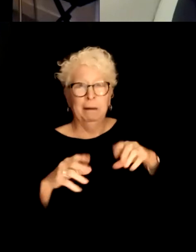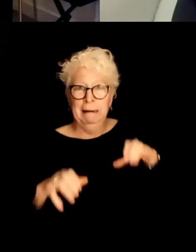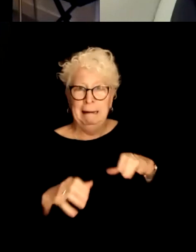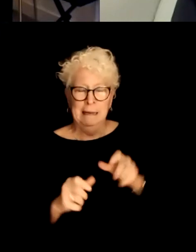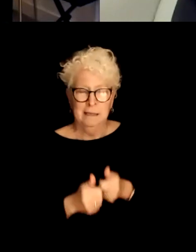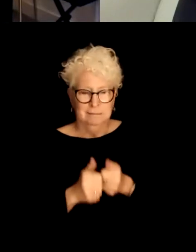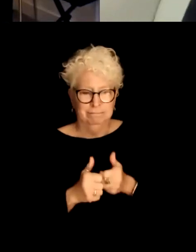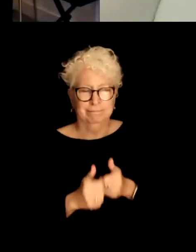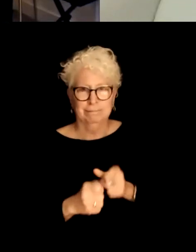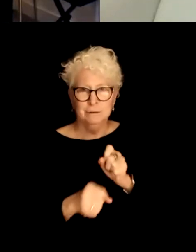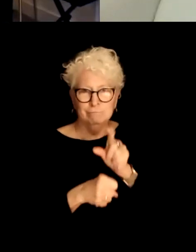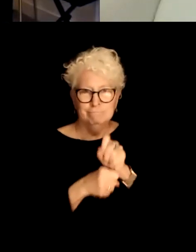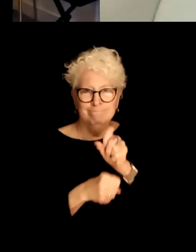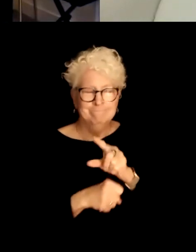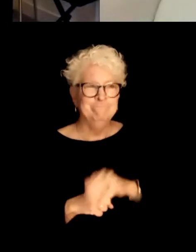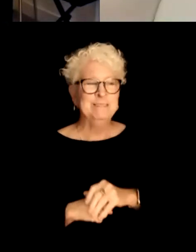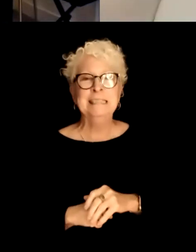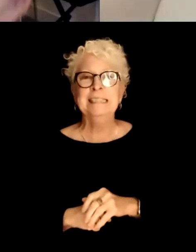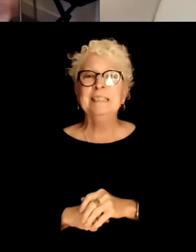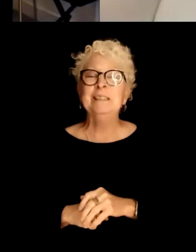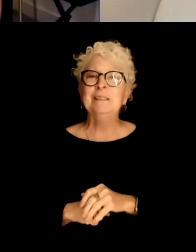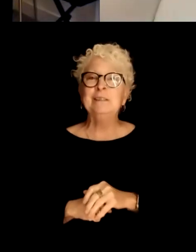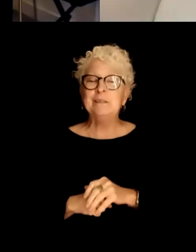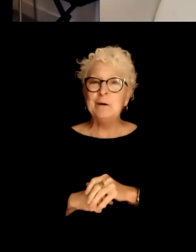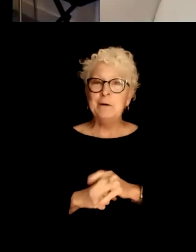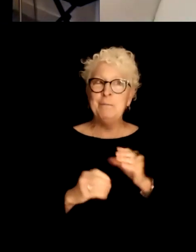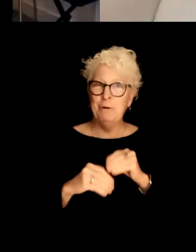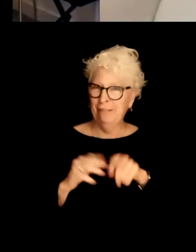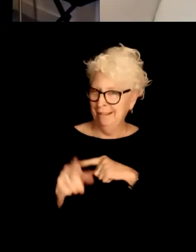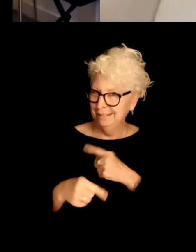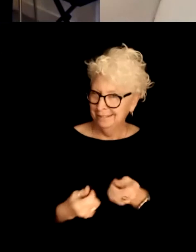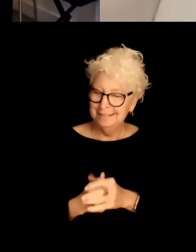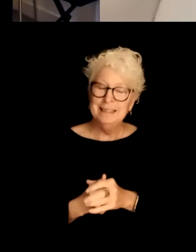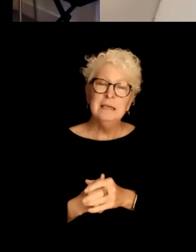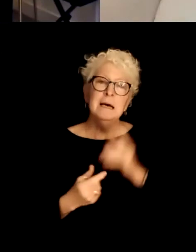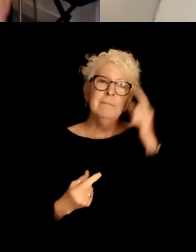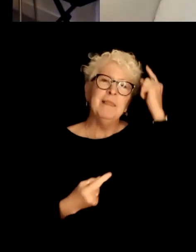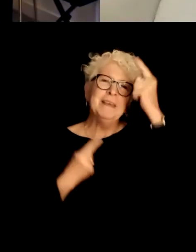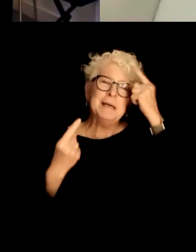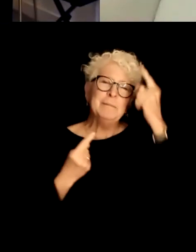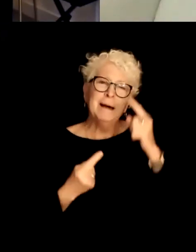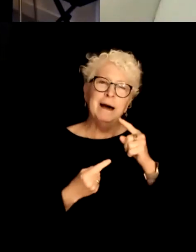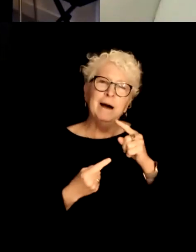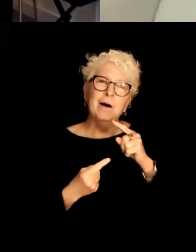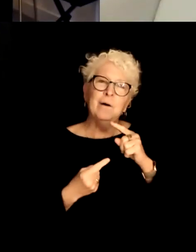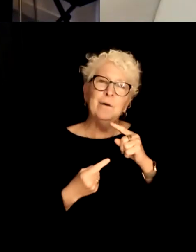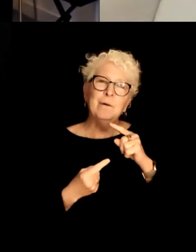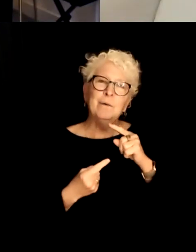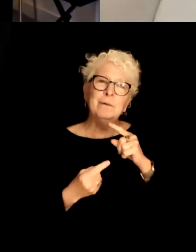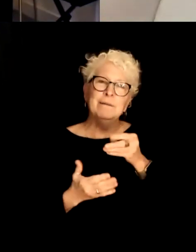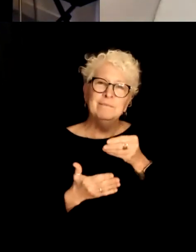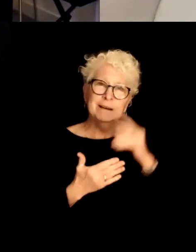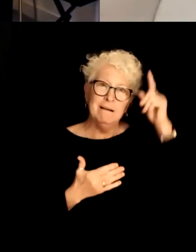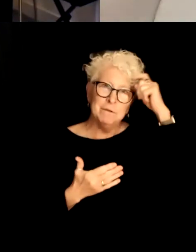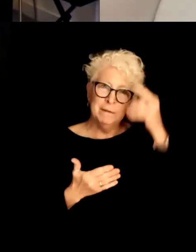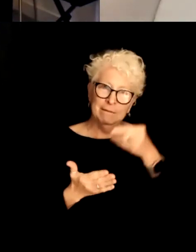ever. But there's a lot of processing to do around this funding announcement and also other just things that were kind of coming up.